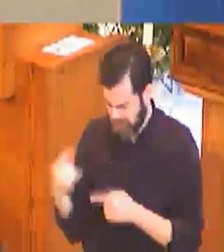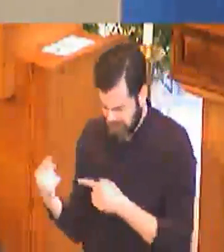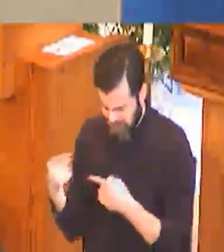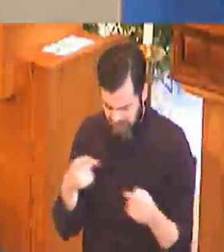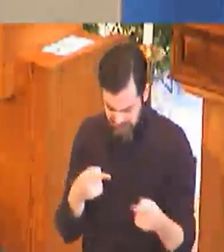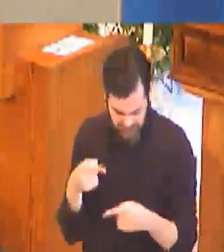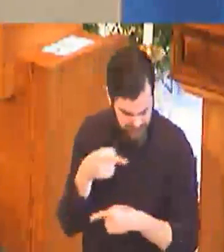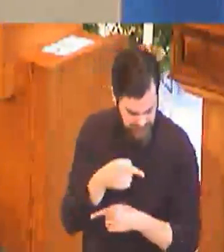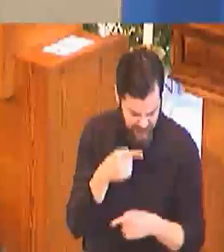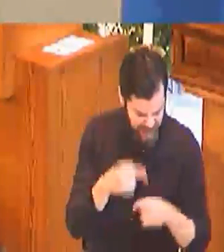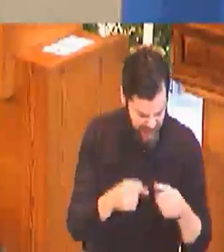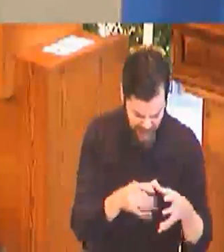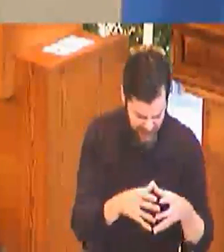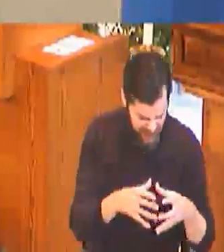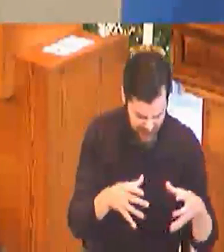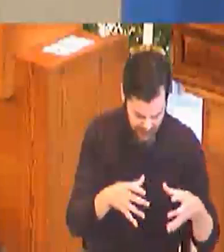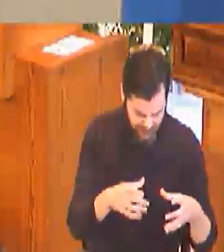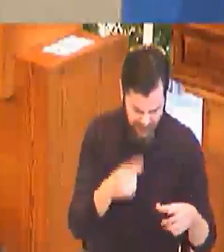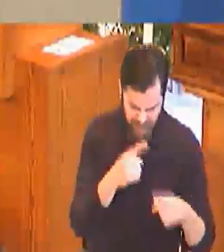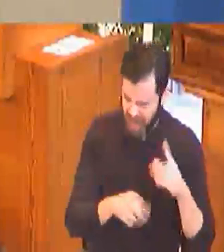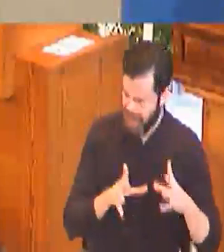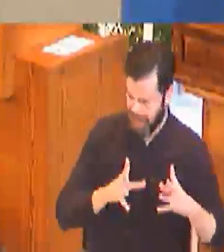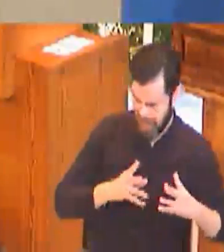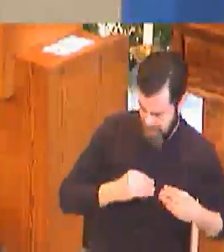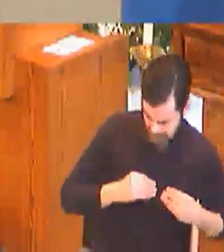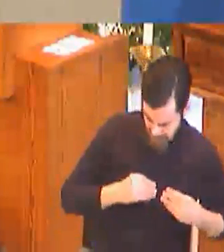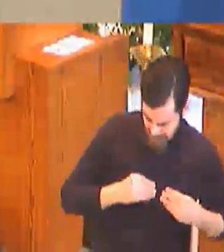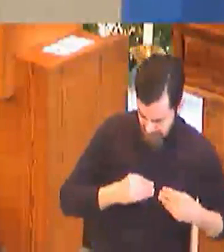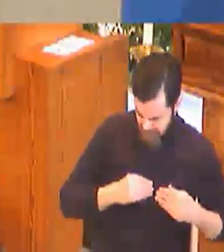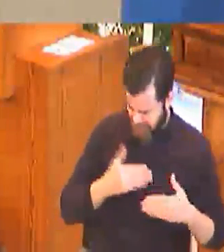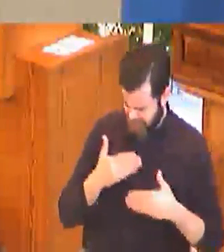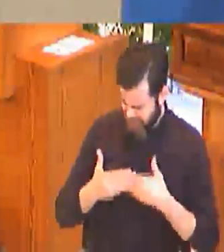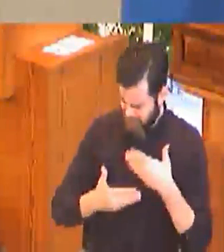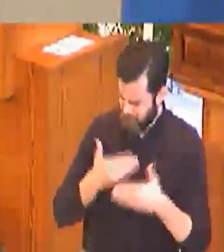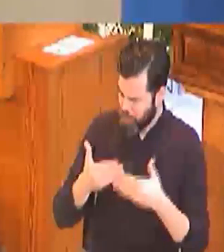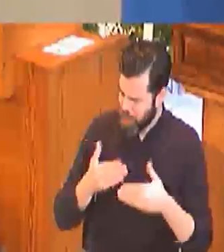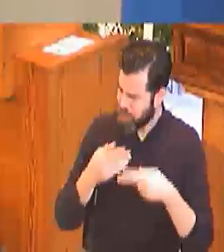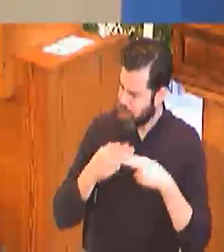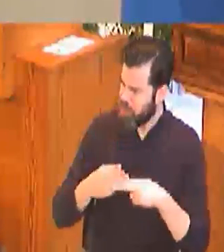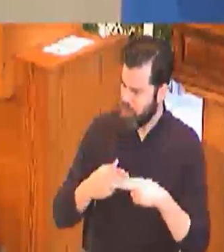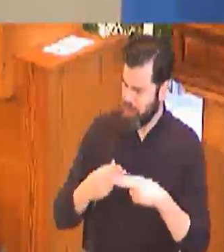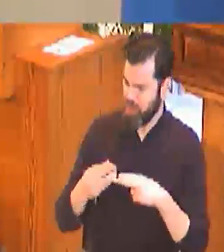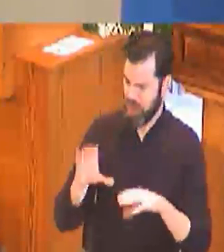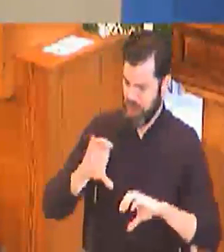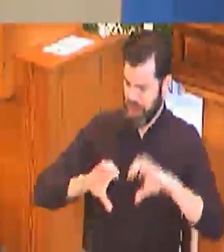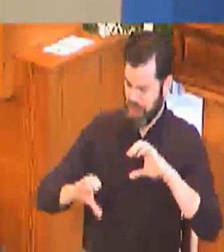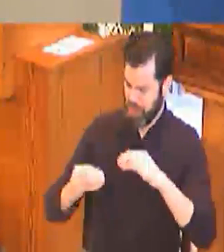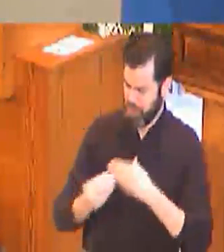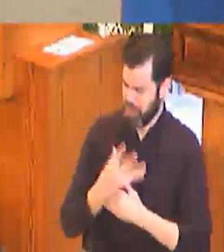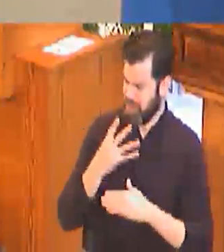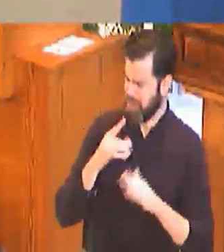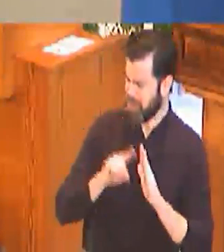expand, and that process is causing chemicalization.